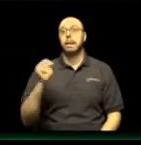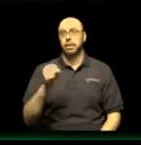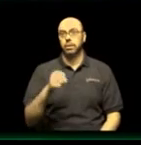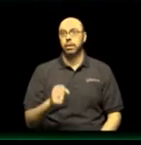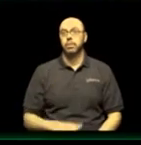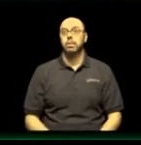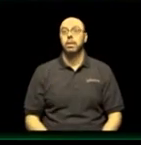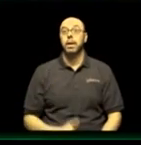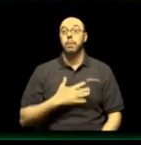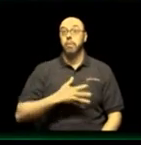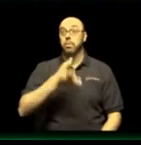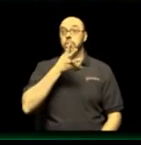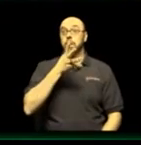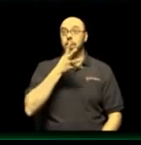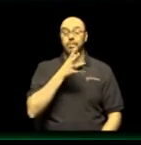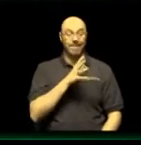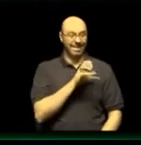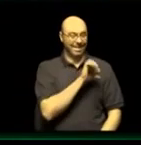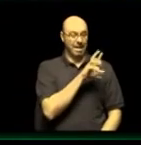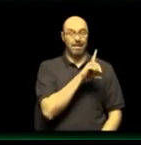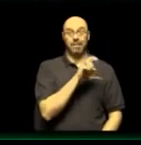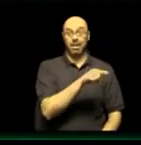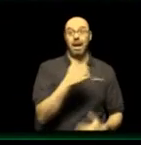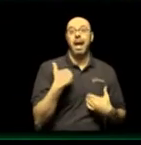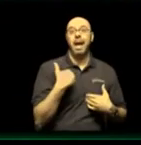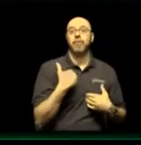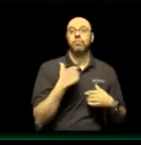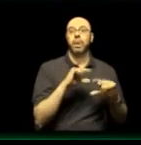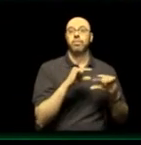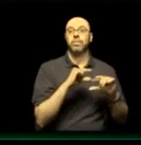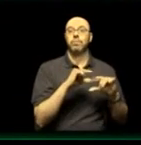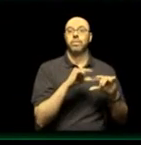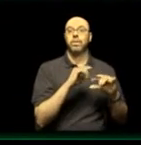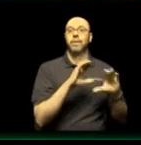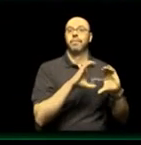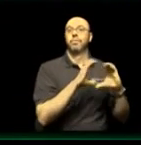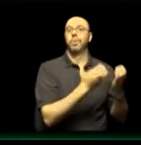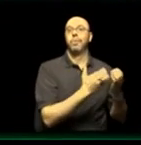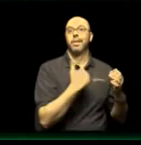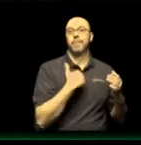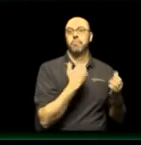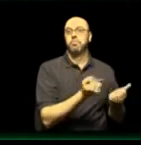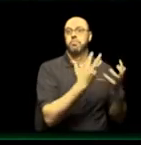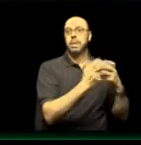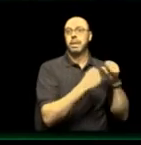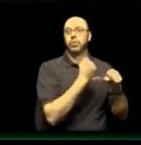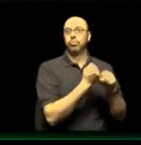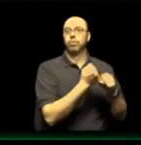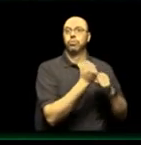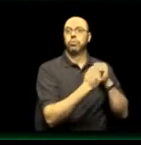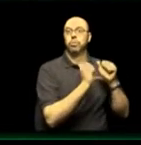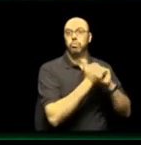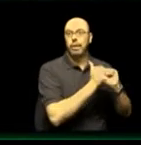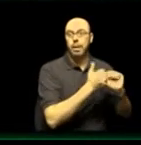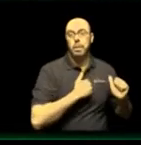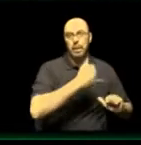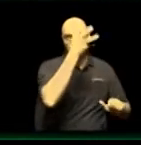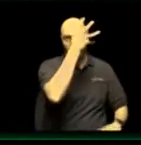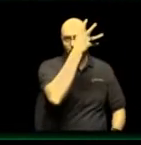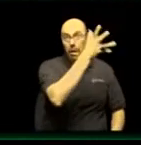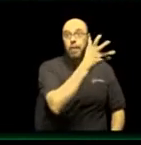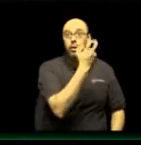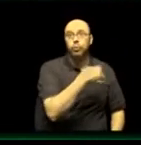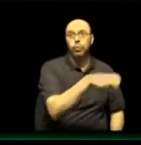My mom's side family has a racing history Mhm. many years. Mm-hmm. Because my grandfather traveled with